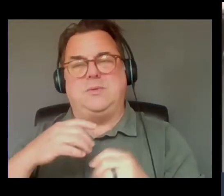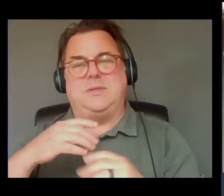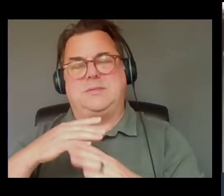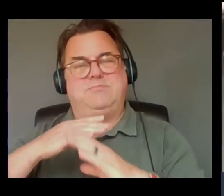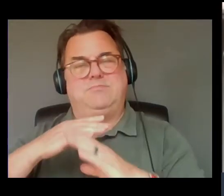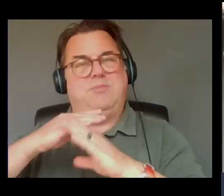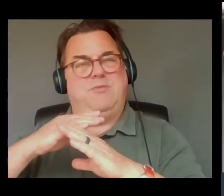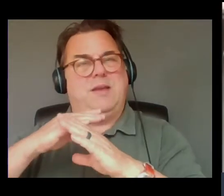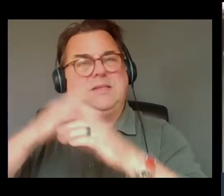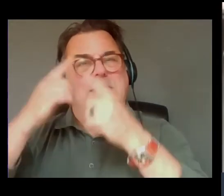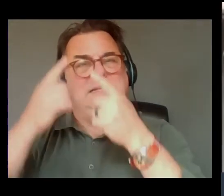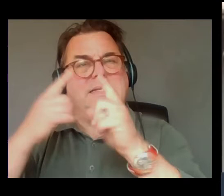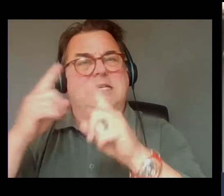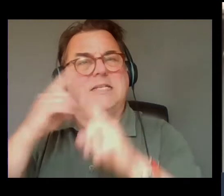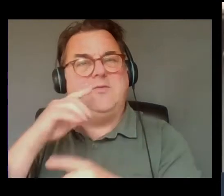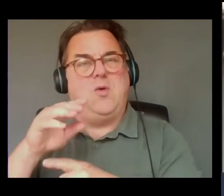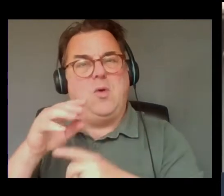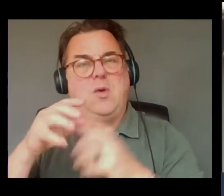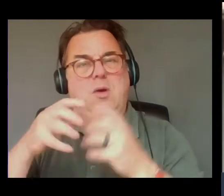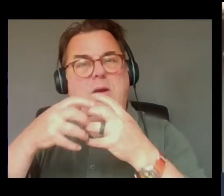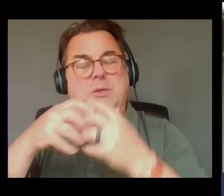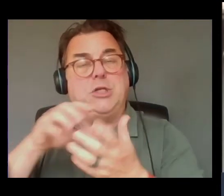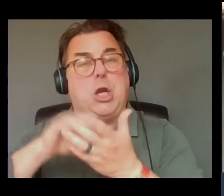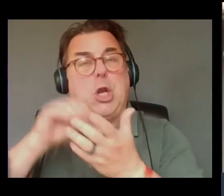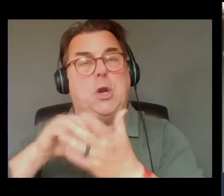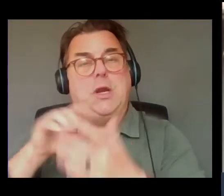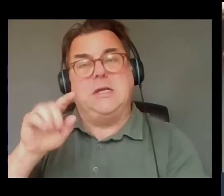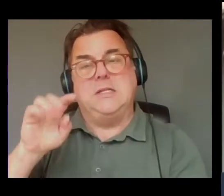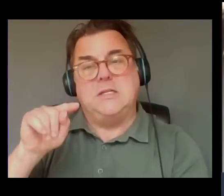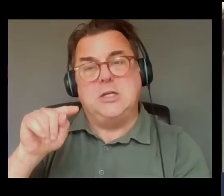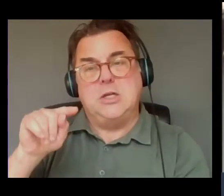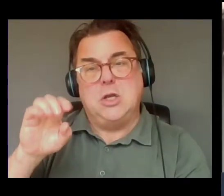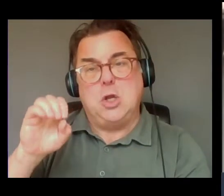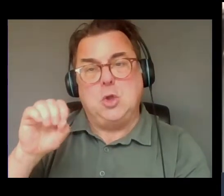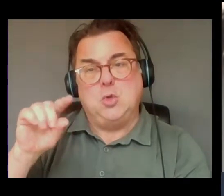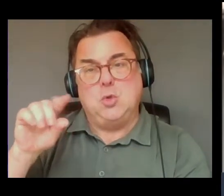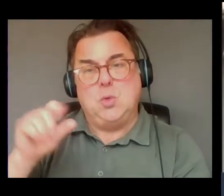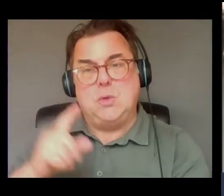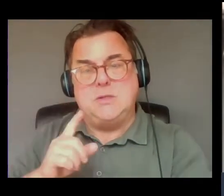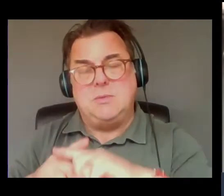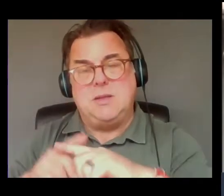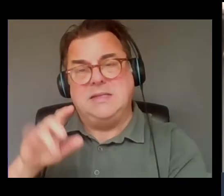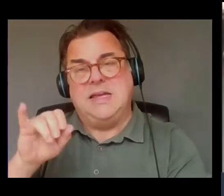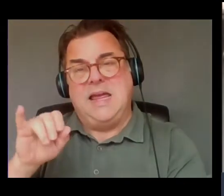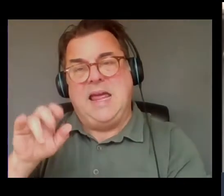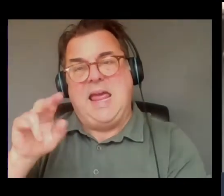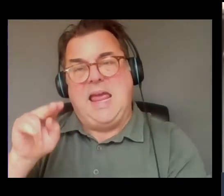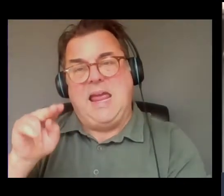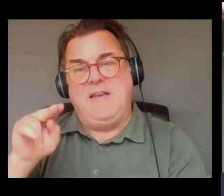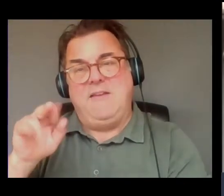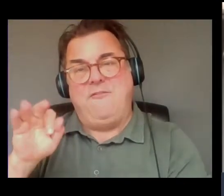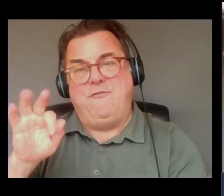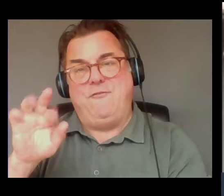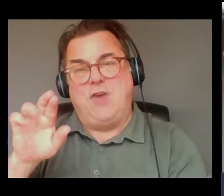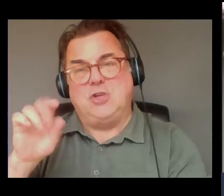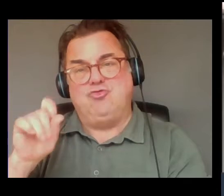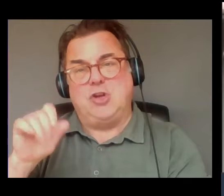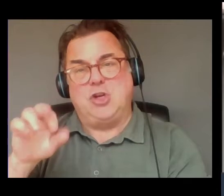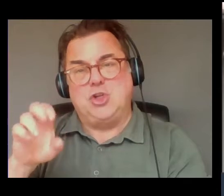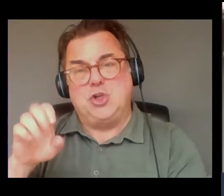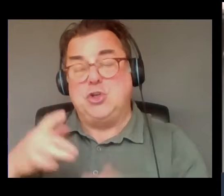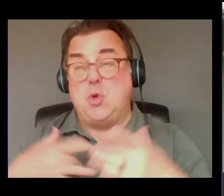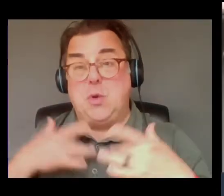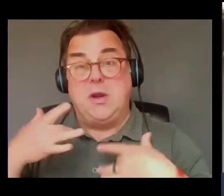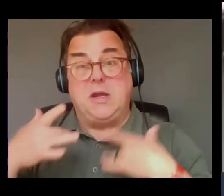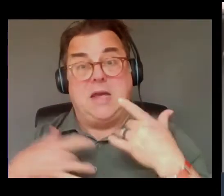learning was the tooling and the infrastructure. And so we were excited about the opportunity to try to build better tools